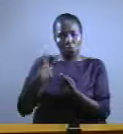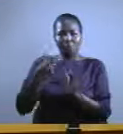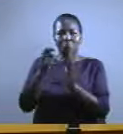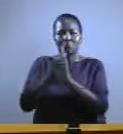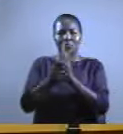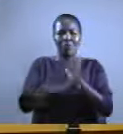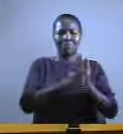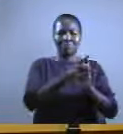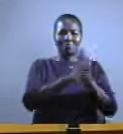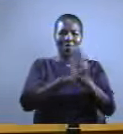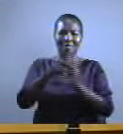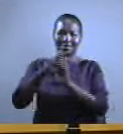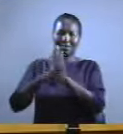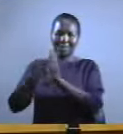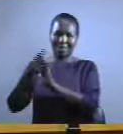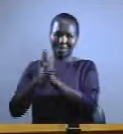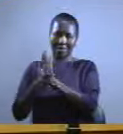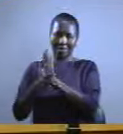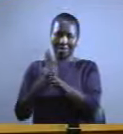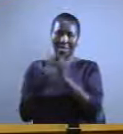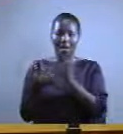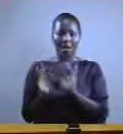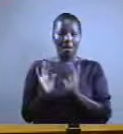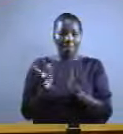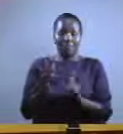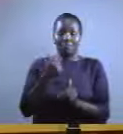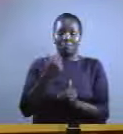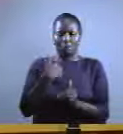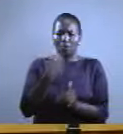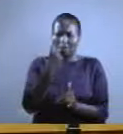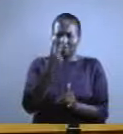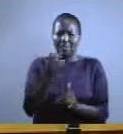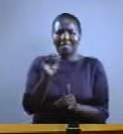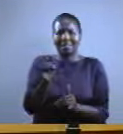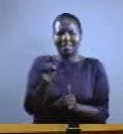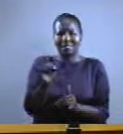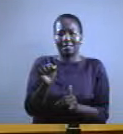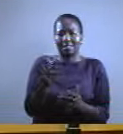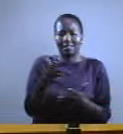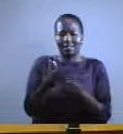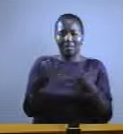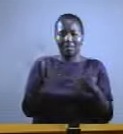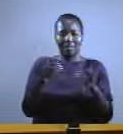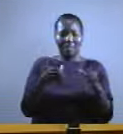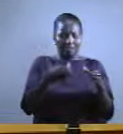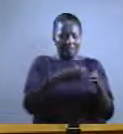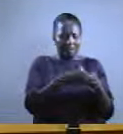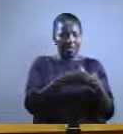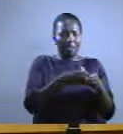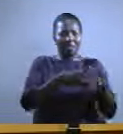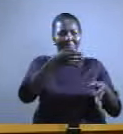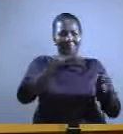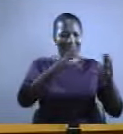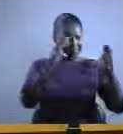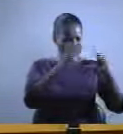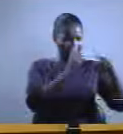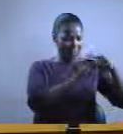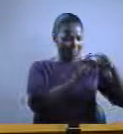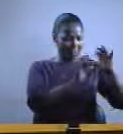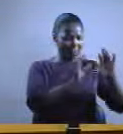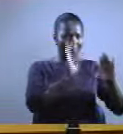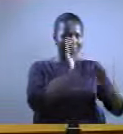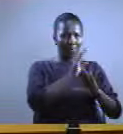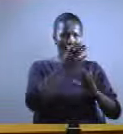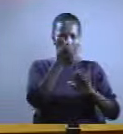not doing that. We have noted with concern that the political party with no logical economic